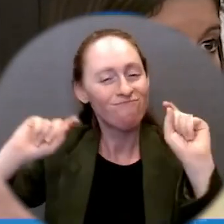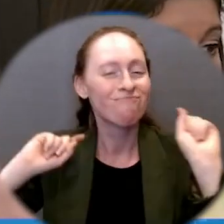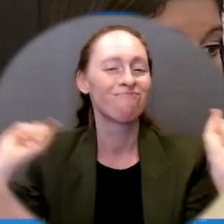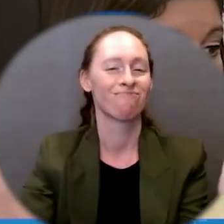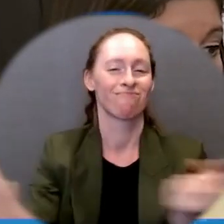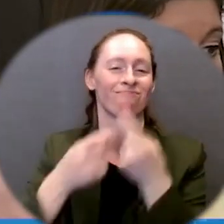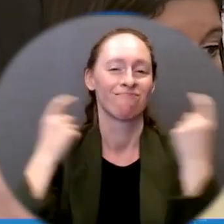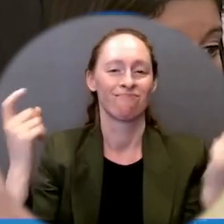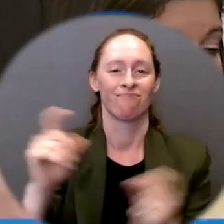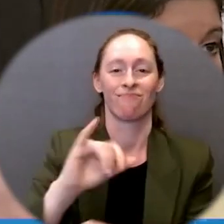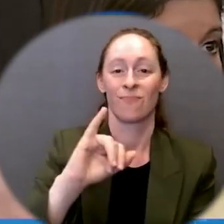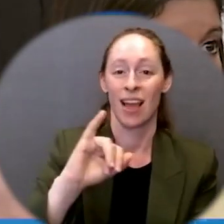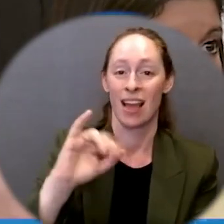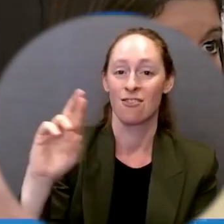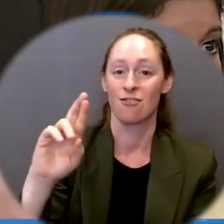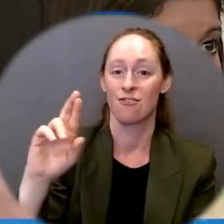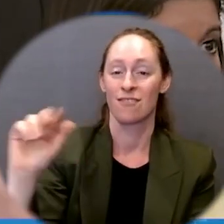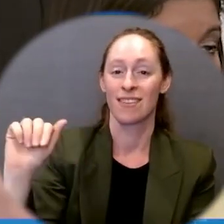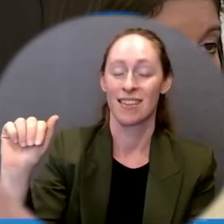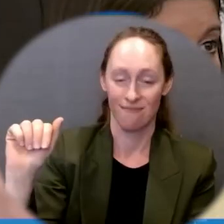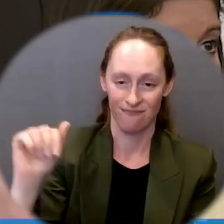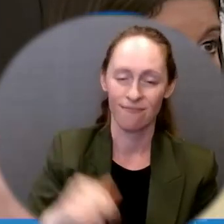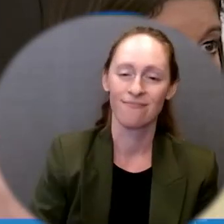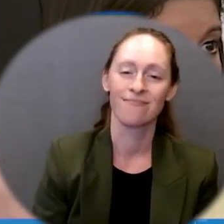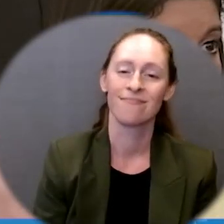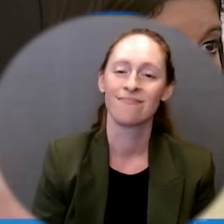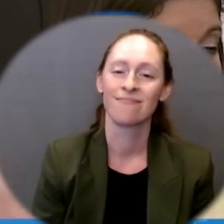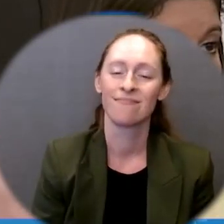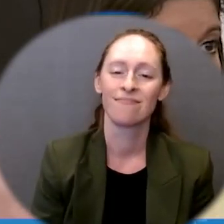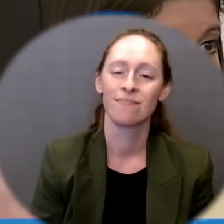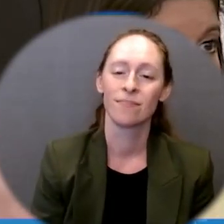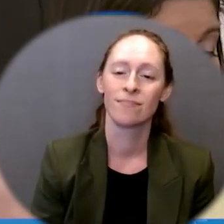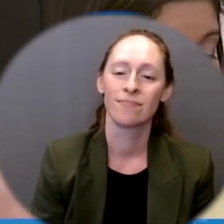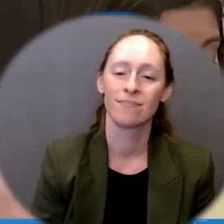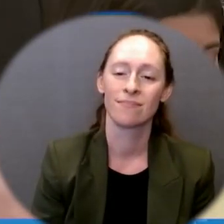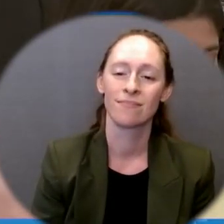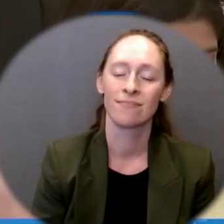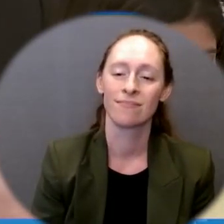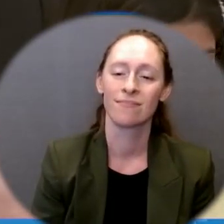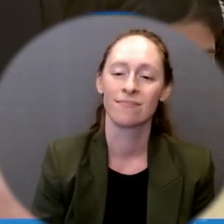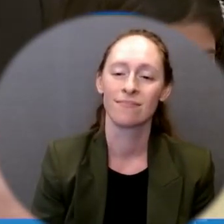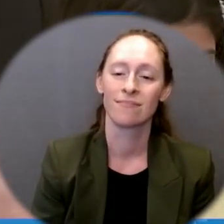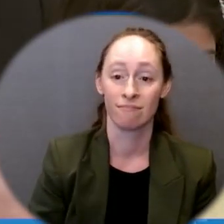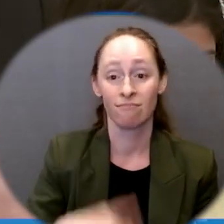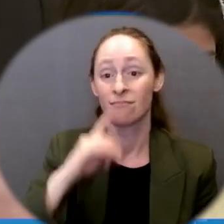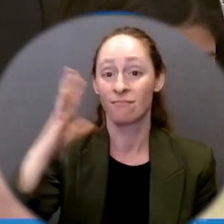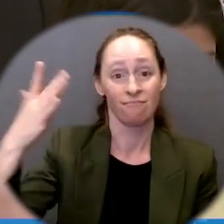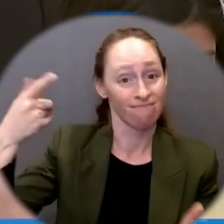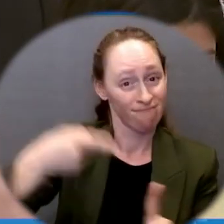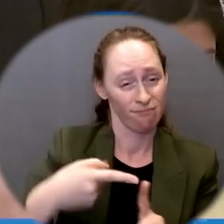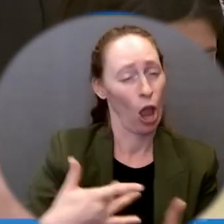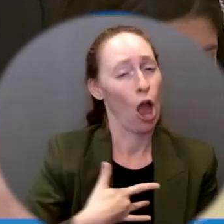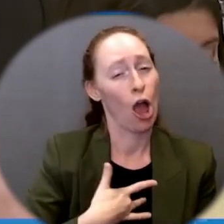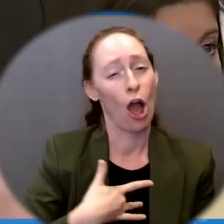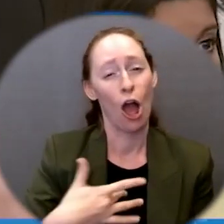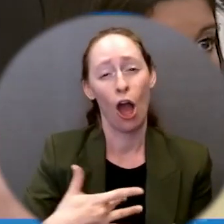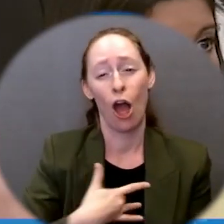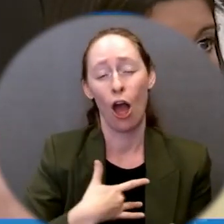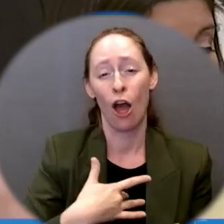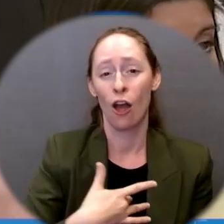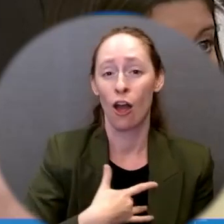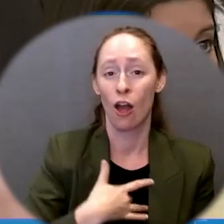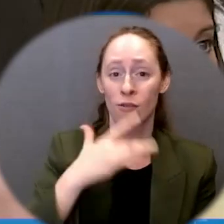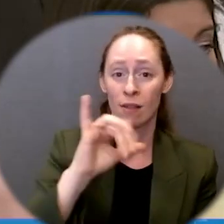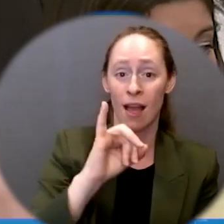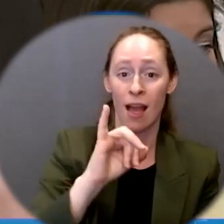Act when core inflation rose for the first time in 5 months on that day. This week there's another celebration 48 hours after the Fed